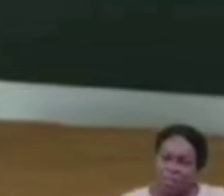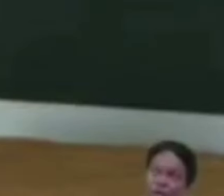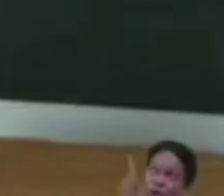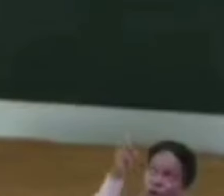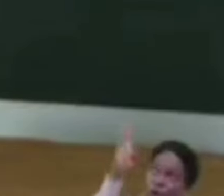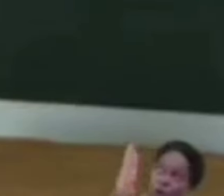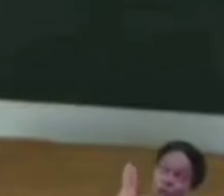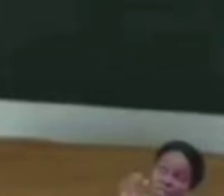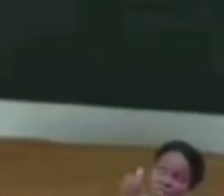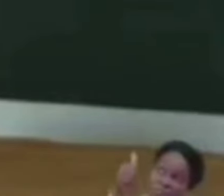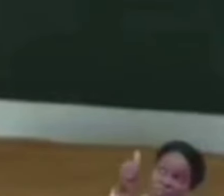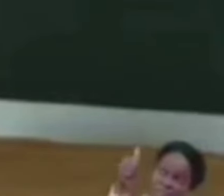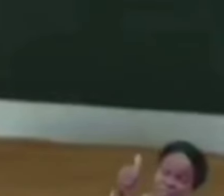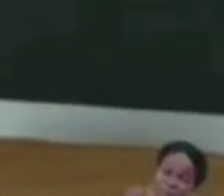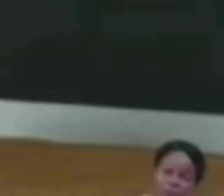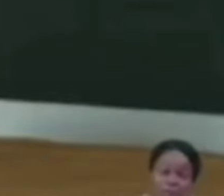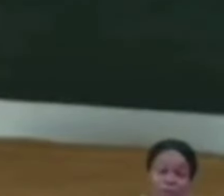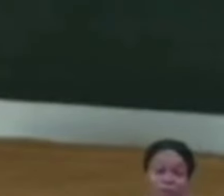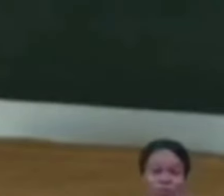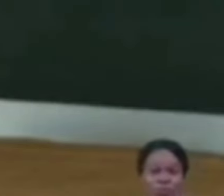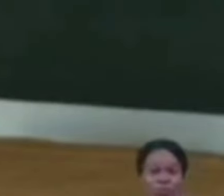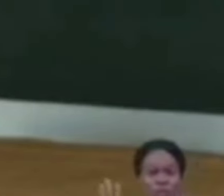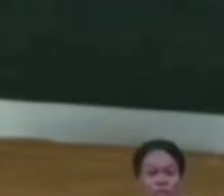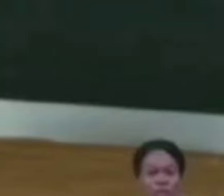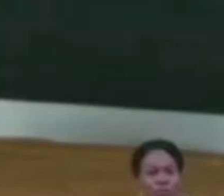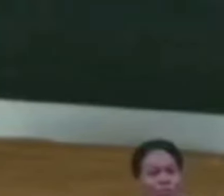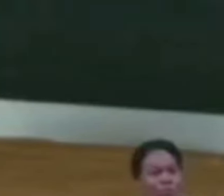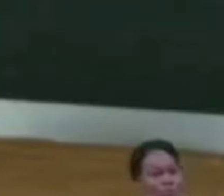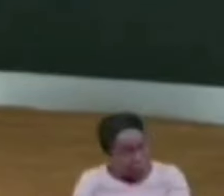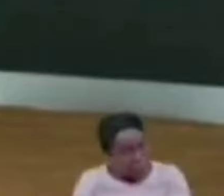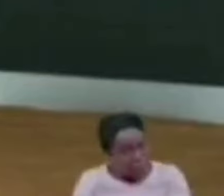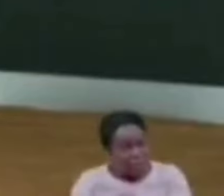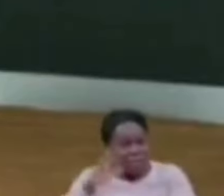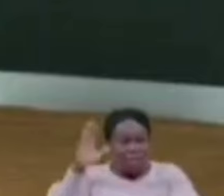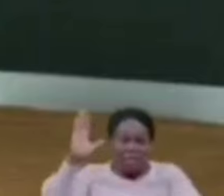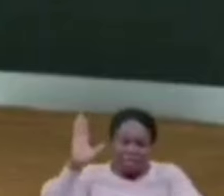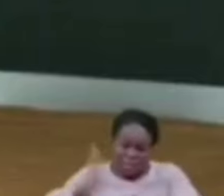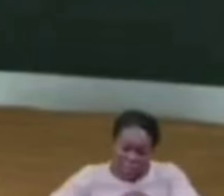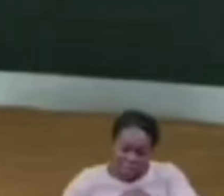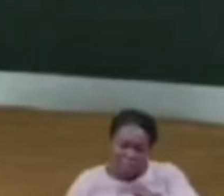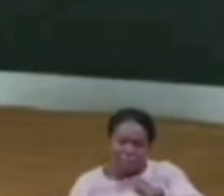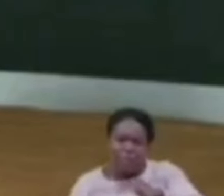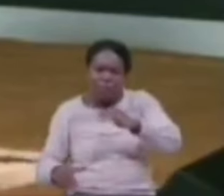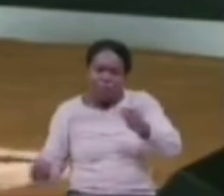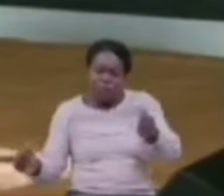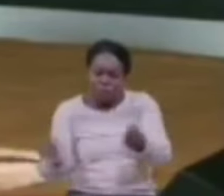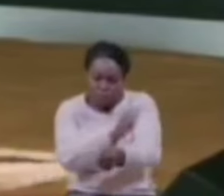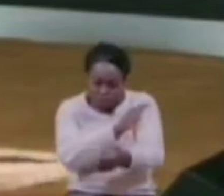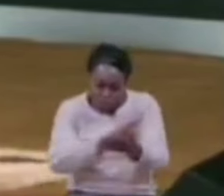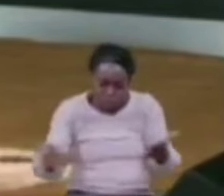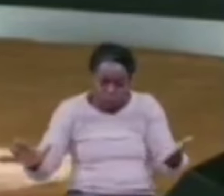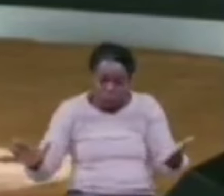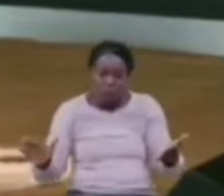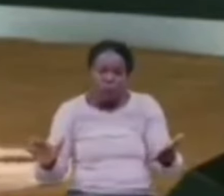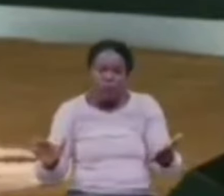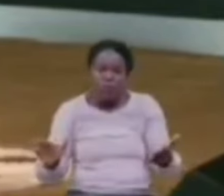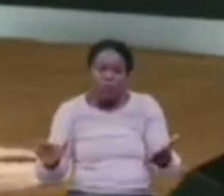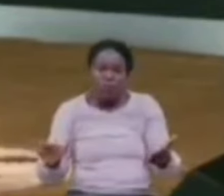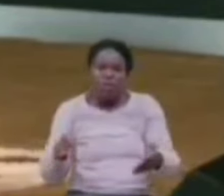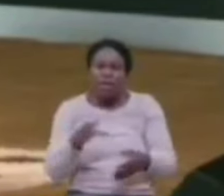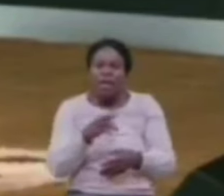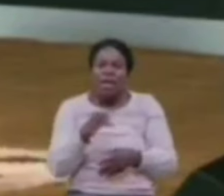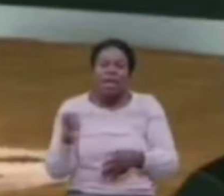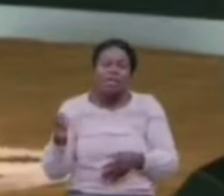marry. That is better to marry than to burn. That's the commandment of the Lord. They didn't want